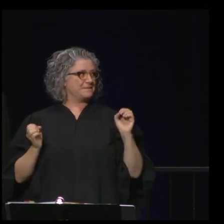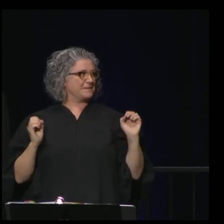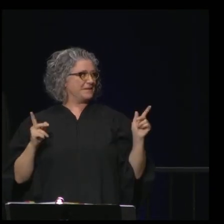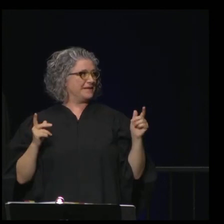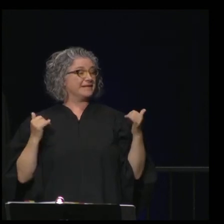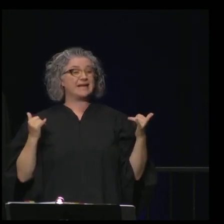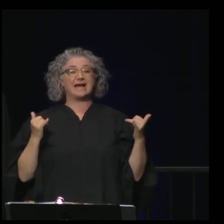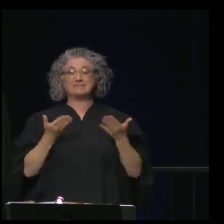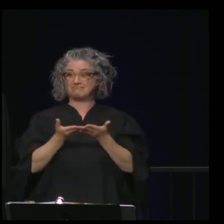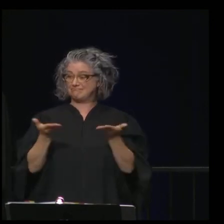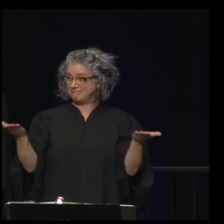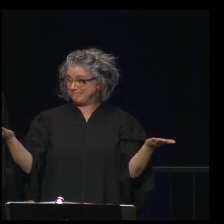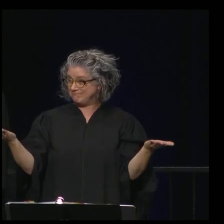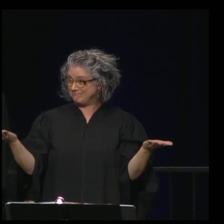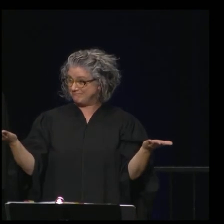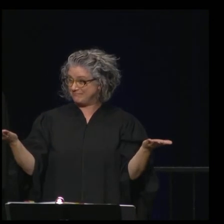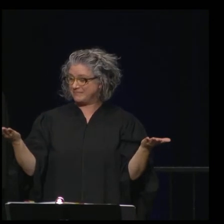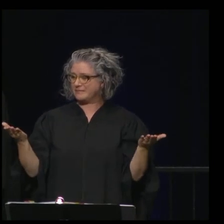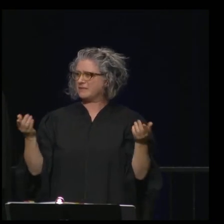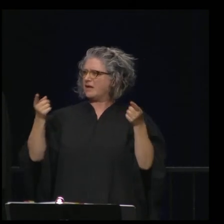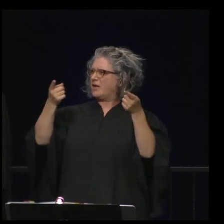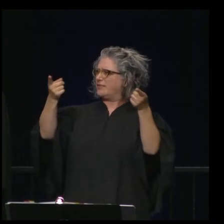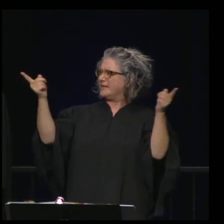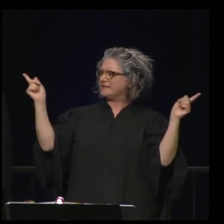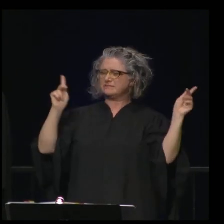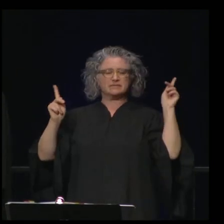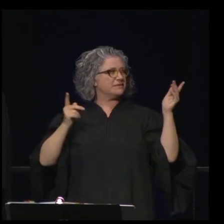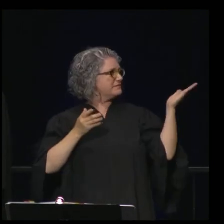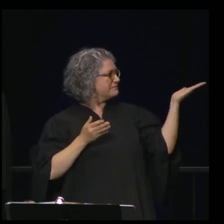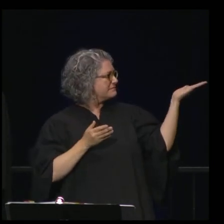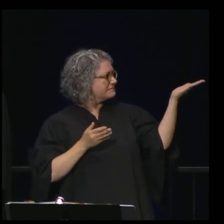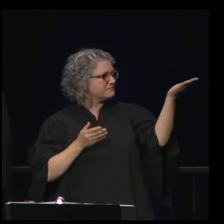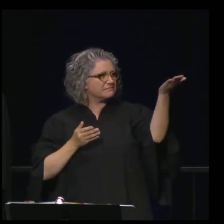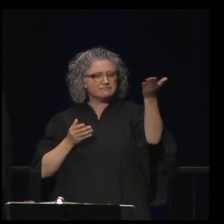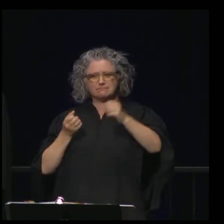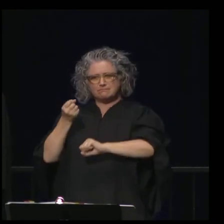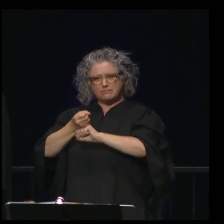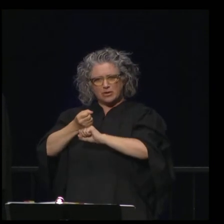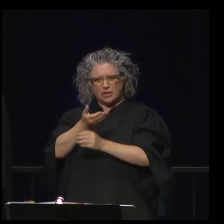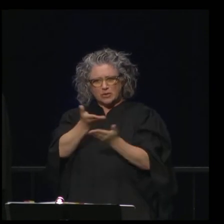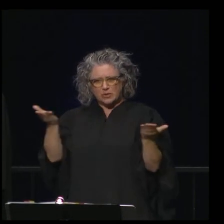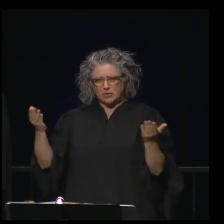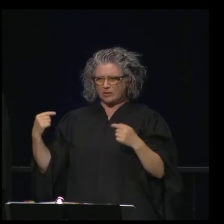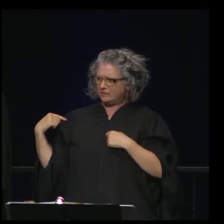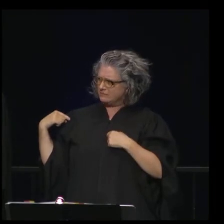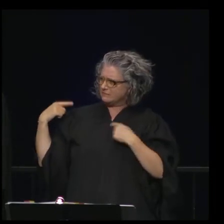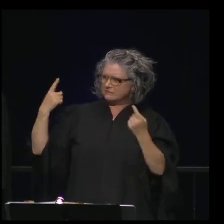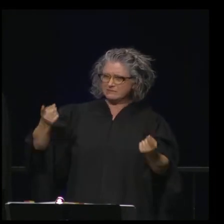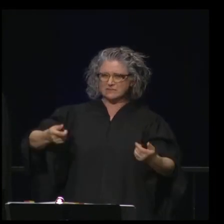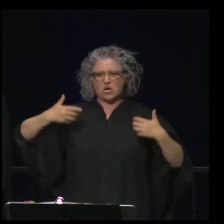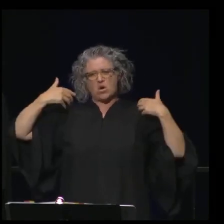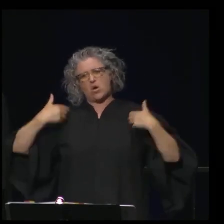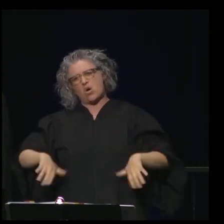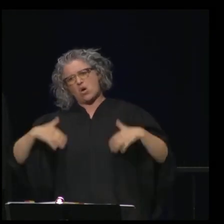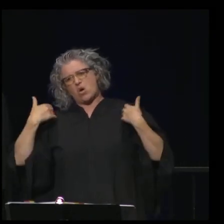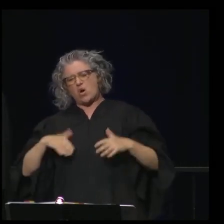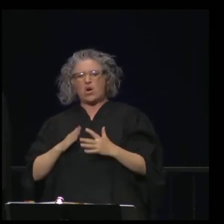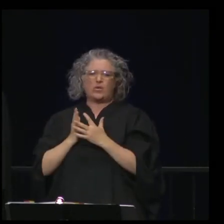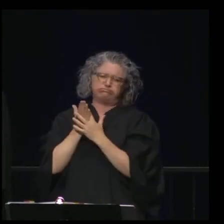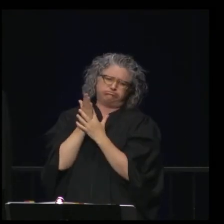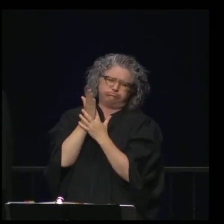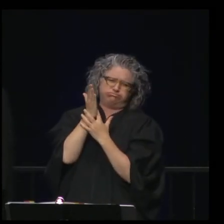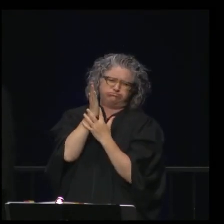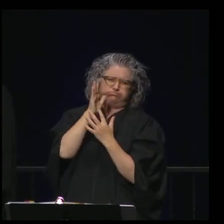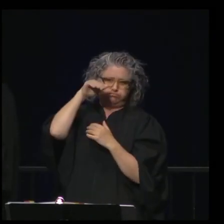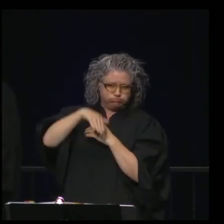now graduates, these are the people who have supported you through thick and thin.